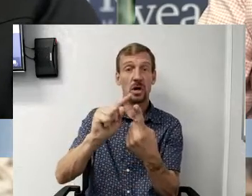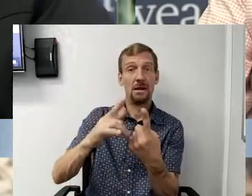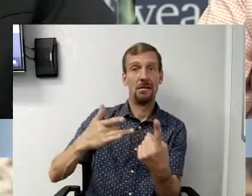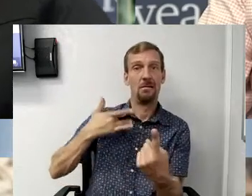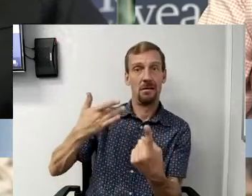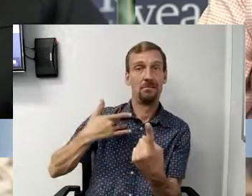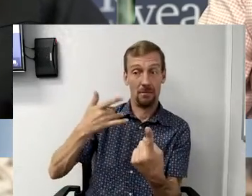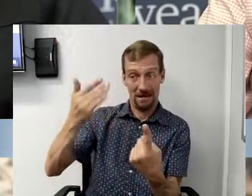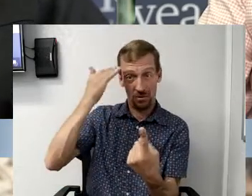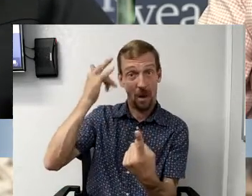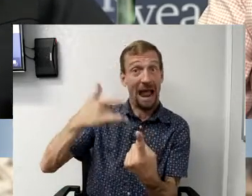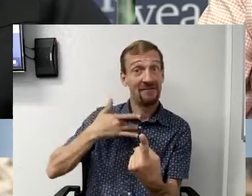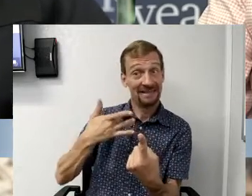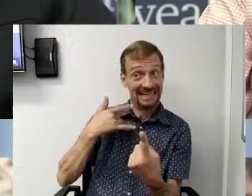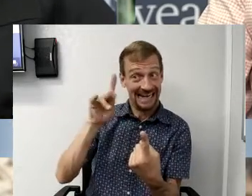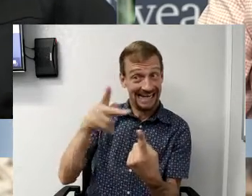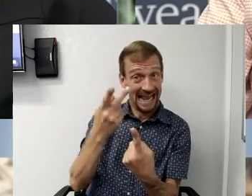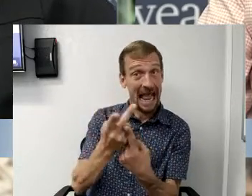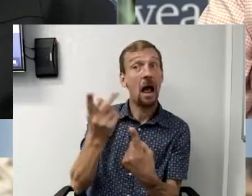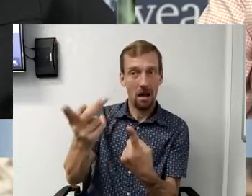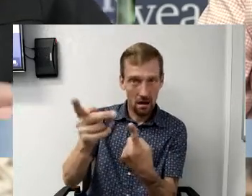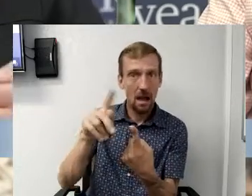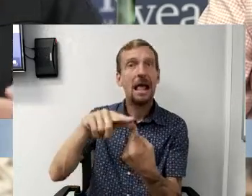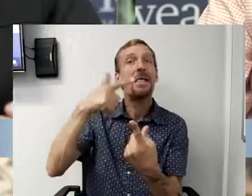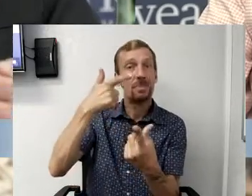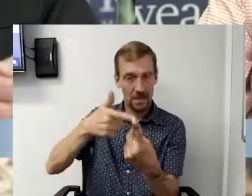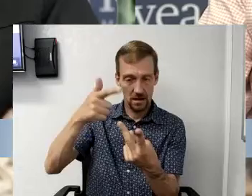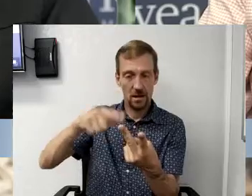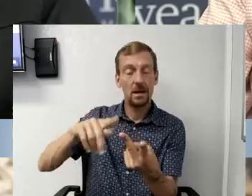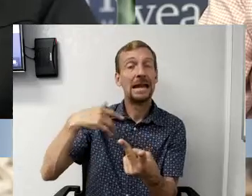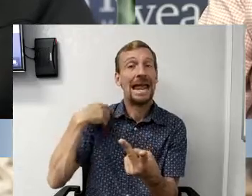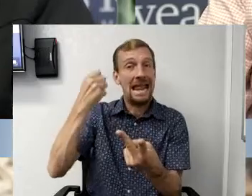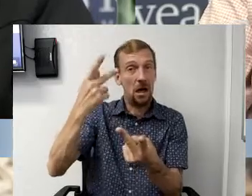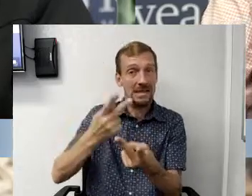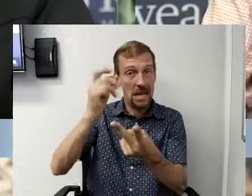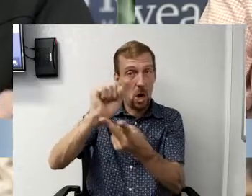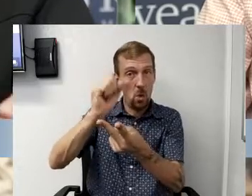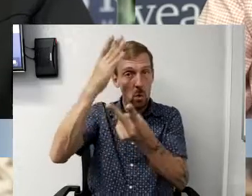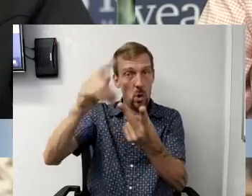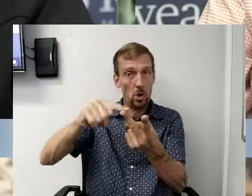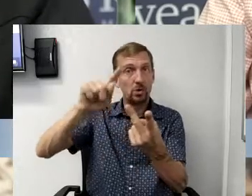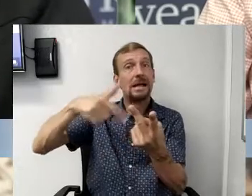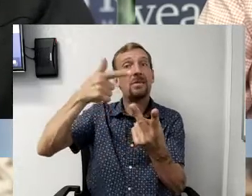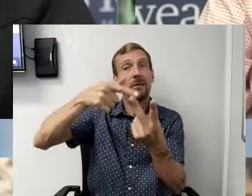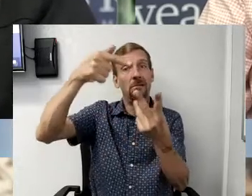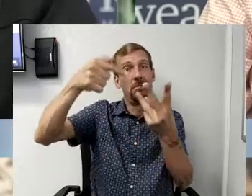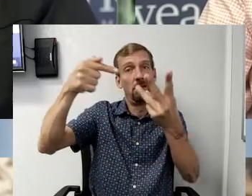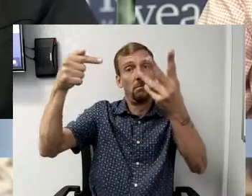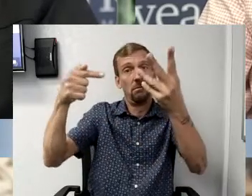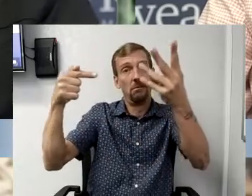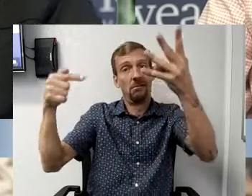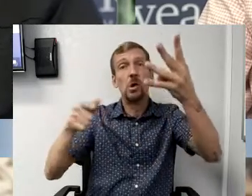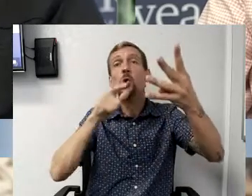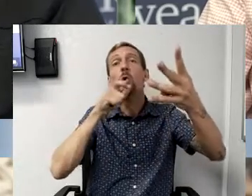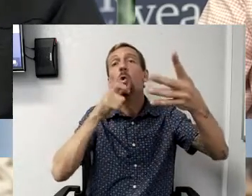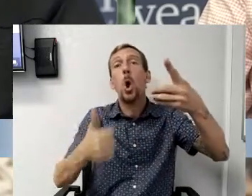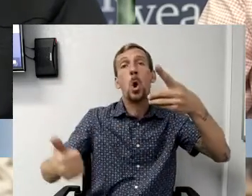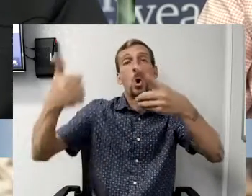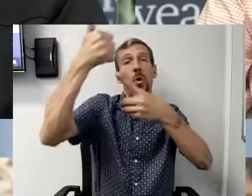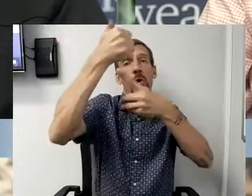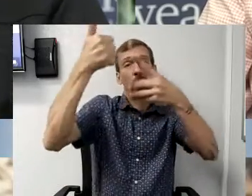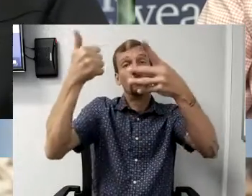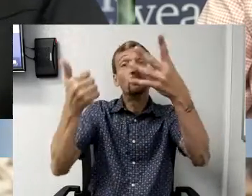workers second, and then exposures and on down the line, that's in relation to there being a limited amount of